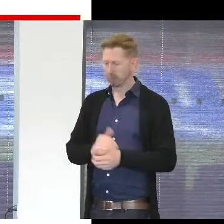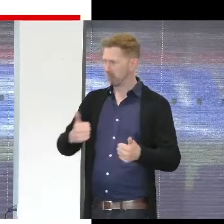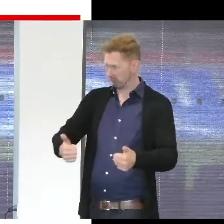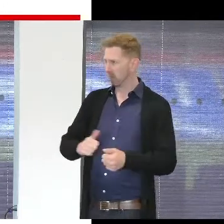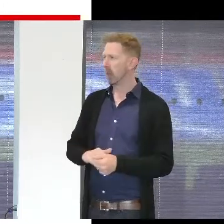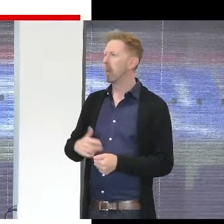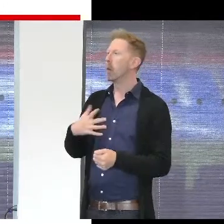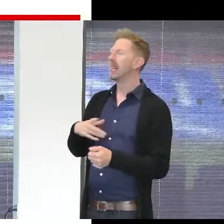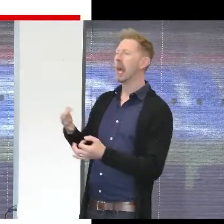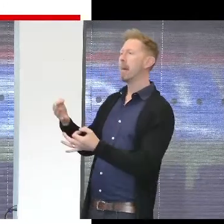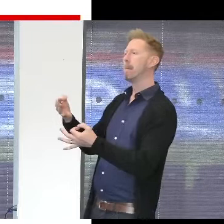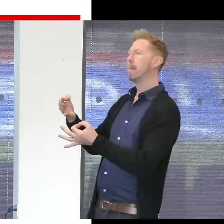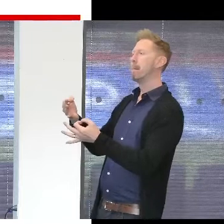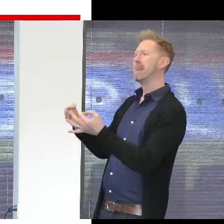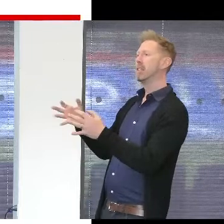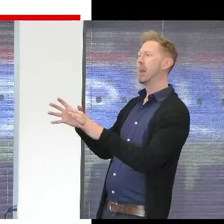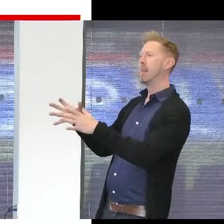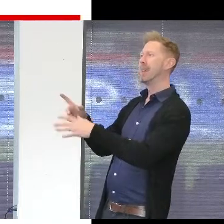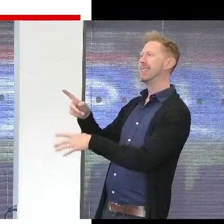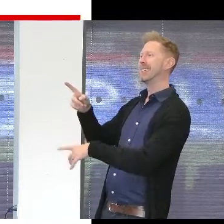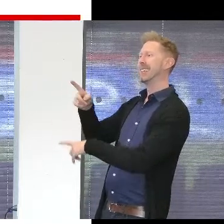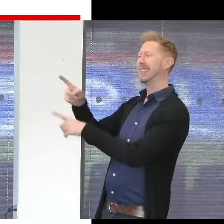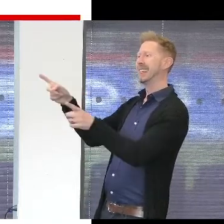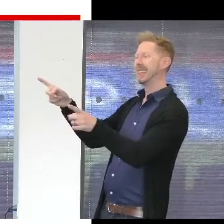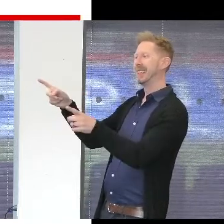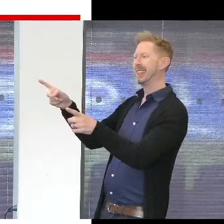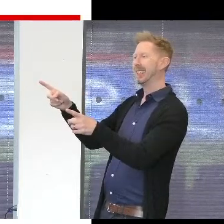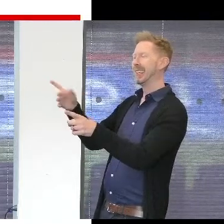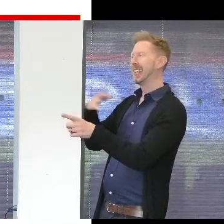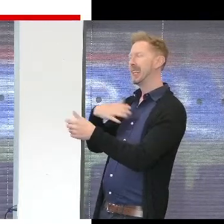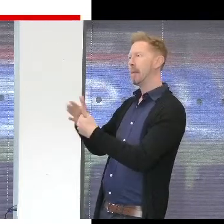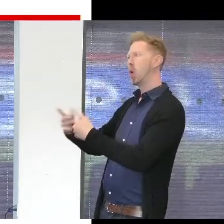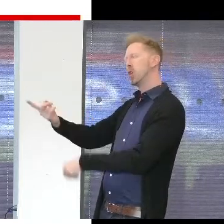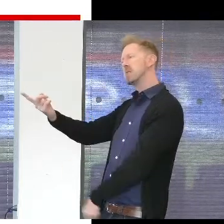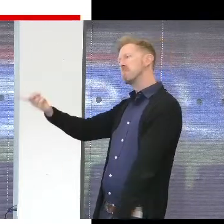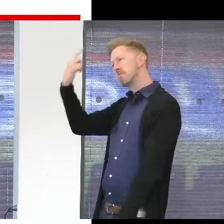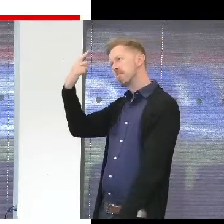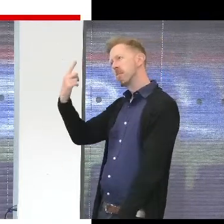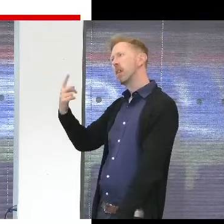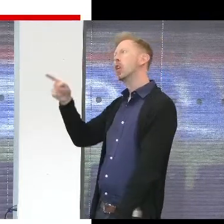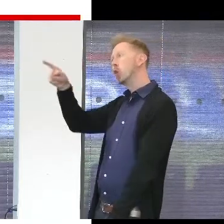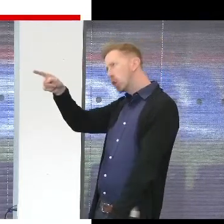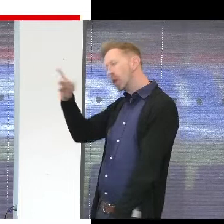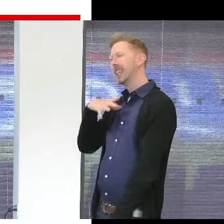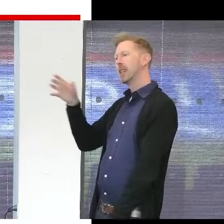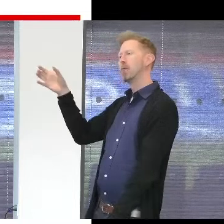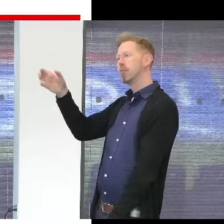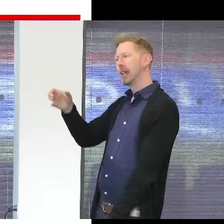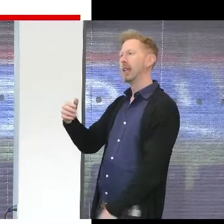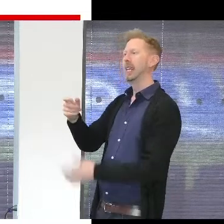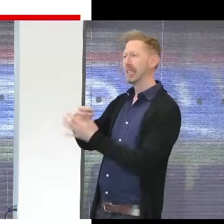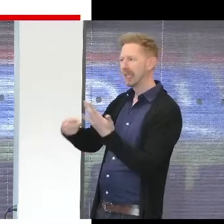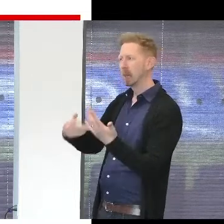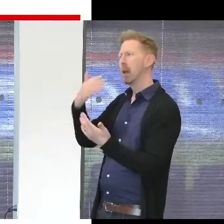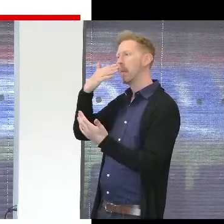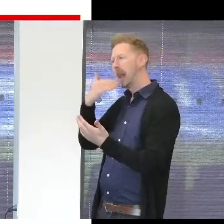political parties, by the organisations which already hold those keys to power to bring in disabled people, BAME people, LGBT plus people,